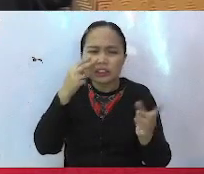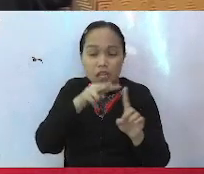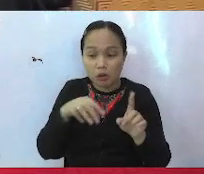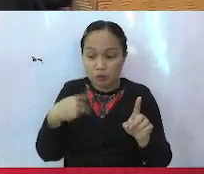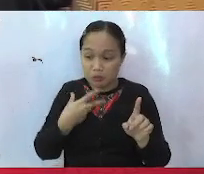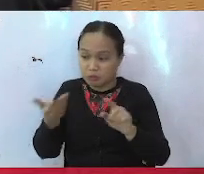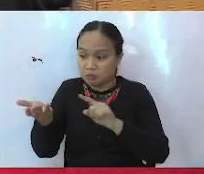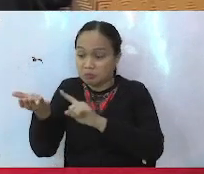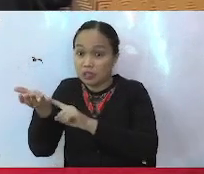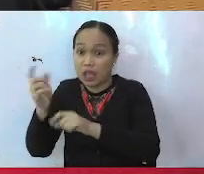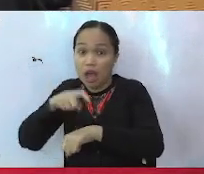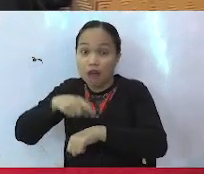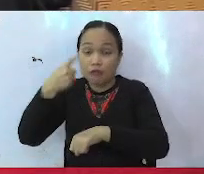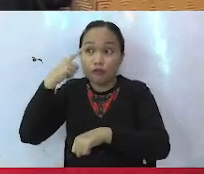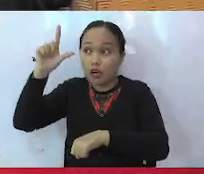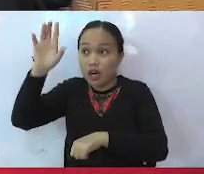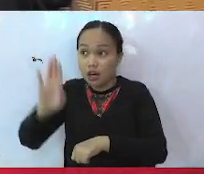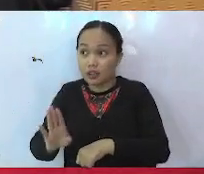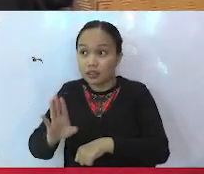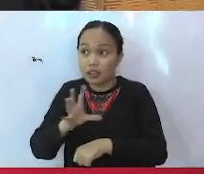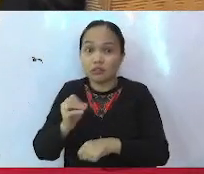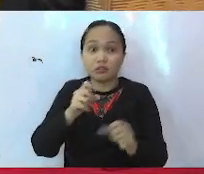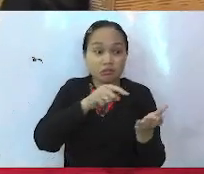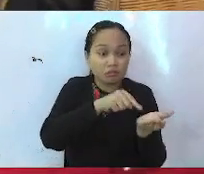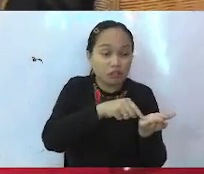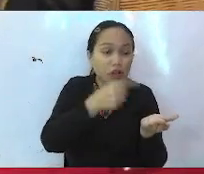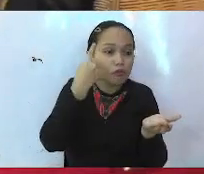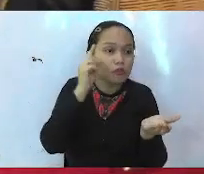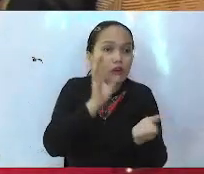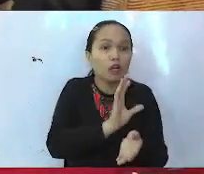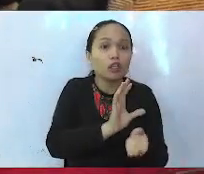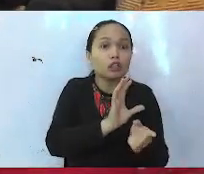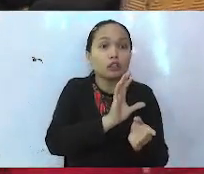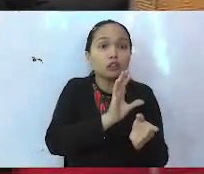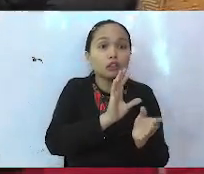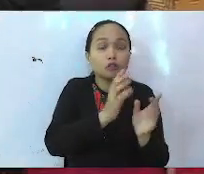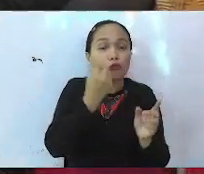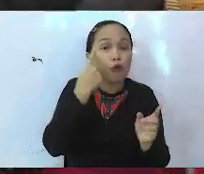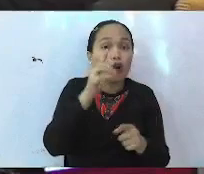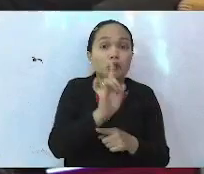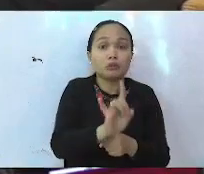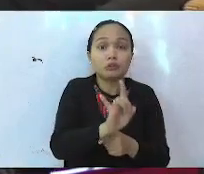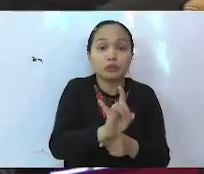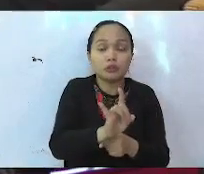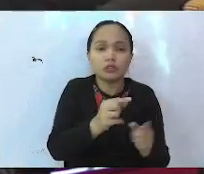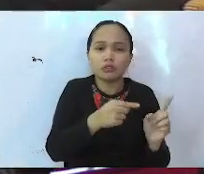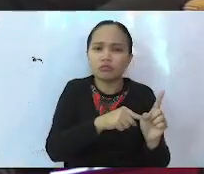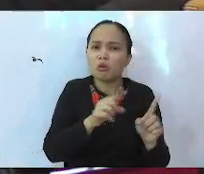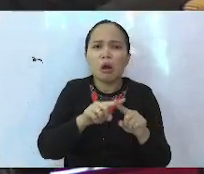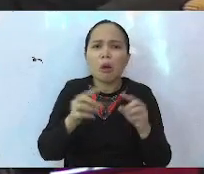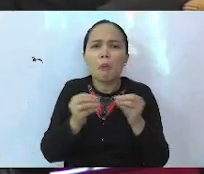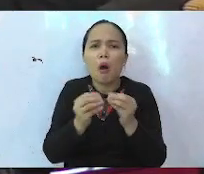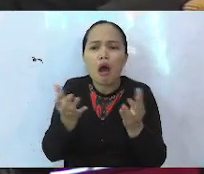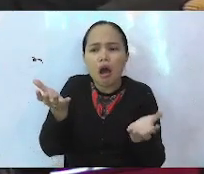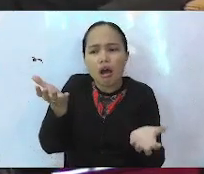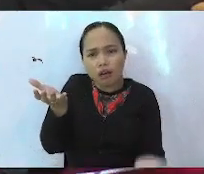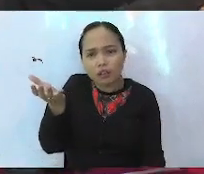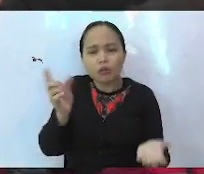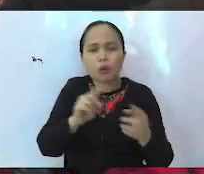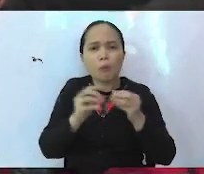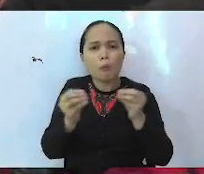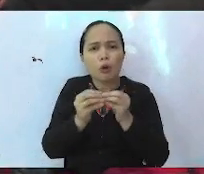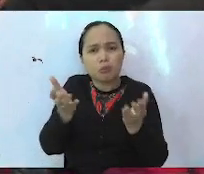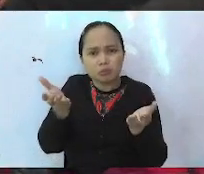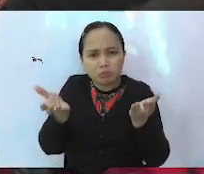and then this is how much time you spend on social media, what would weigh more? What would weigh